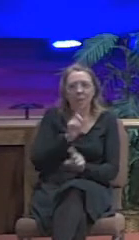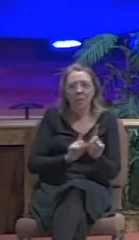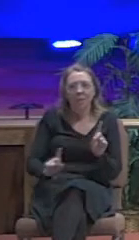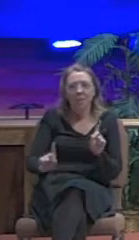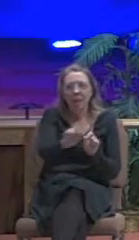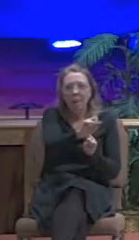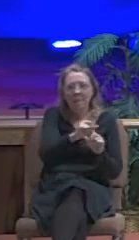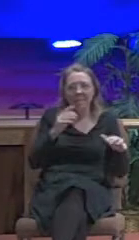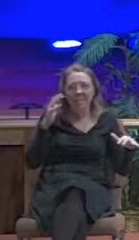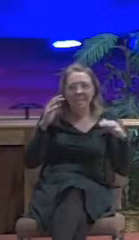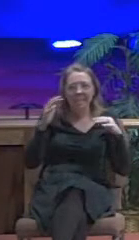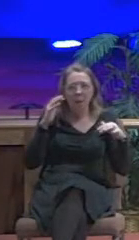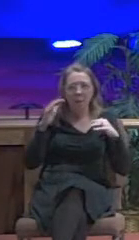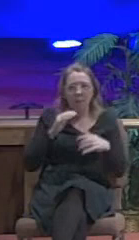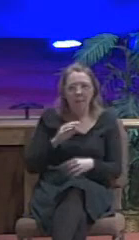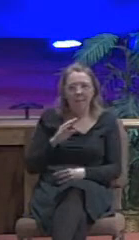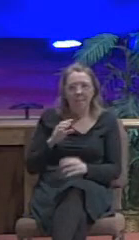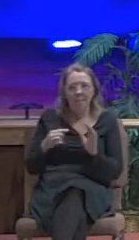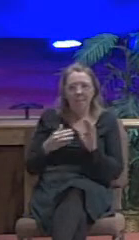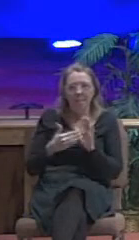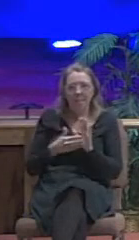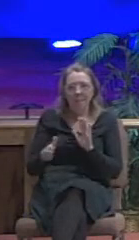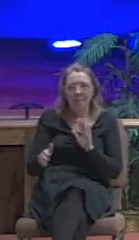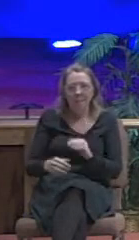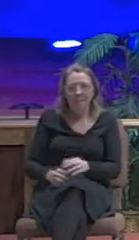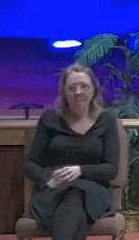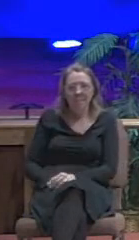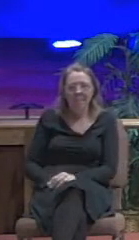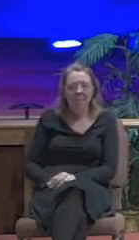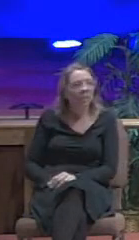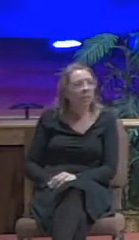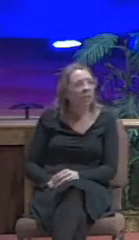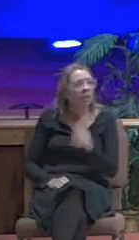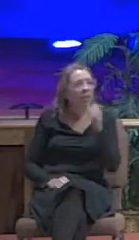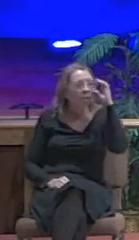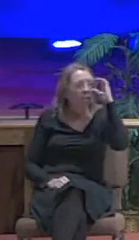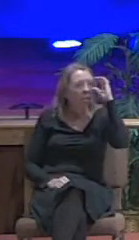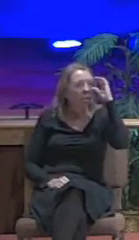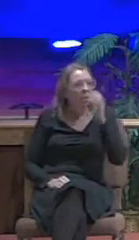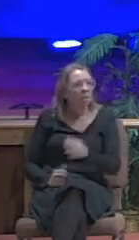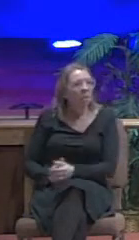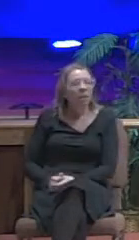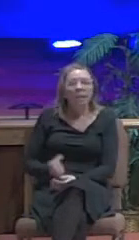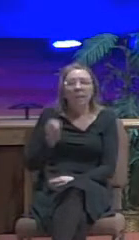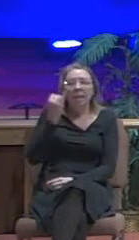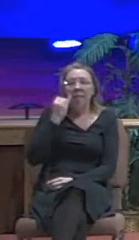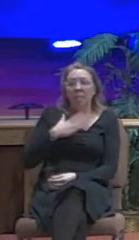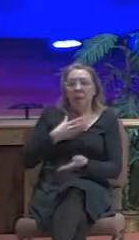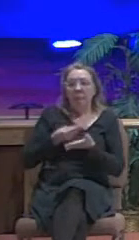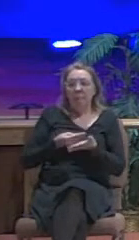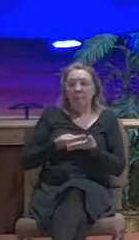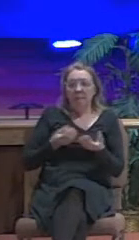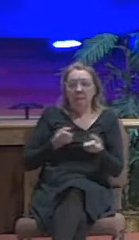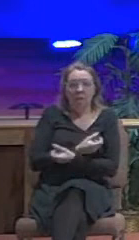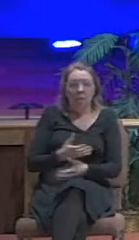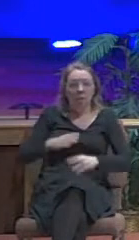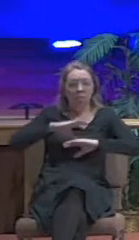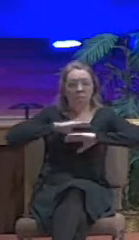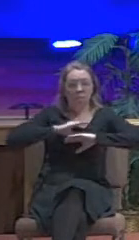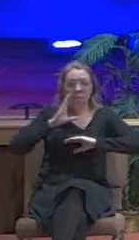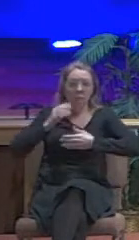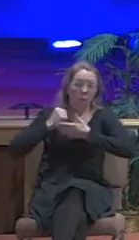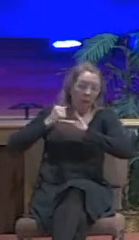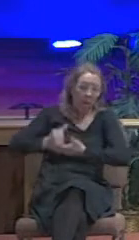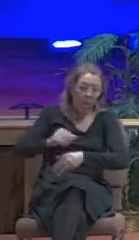I'll help the church. Once, pastor, I get my finances in order, then I'll help the church.